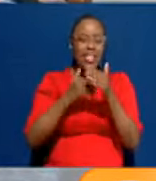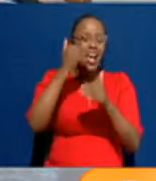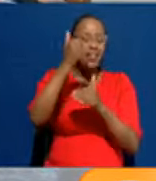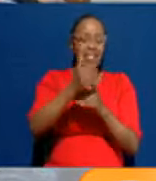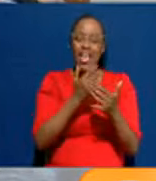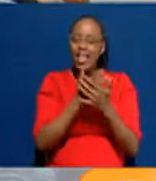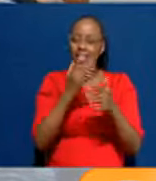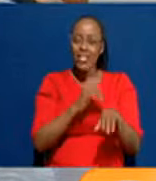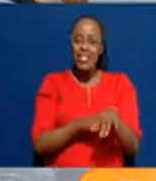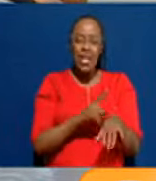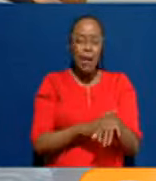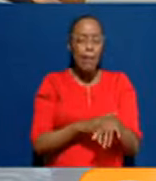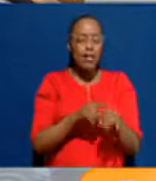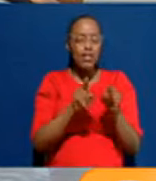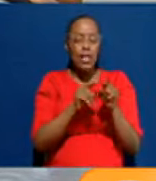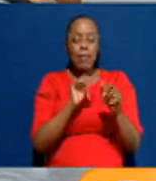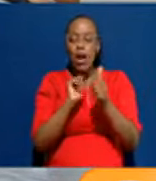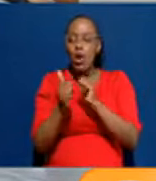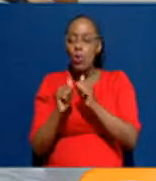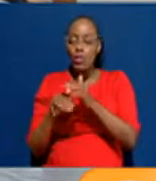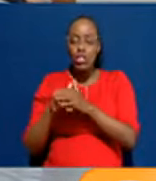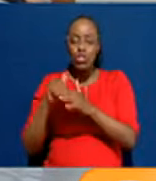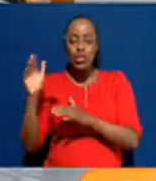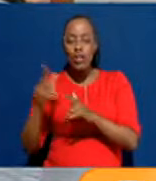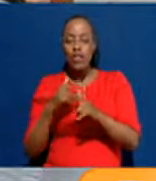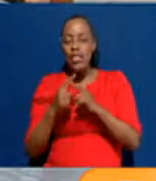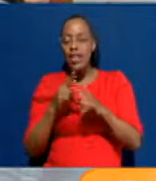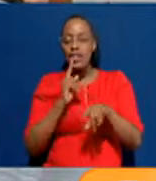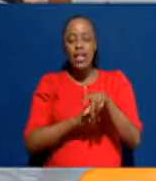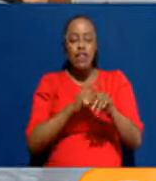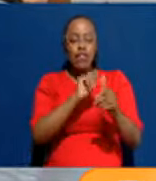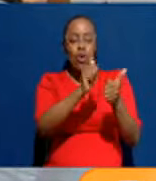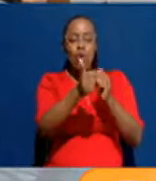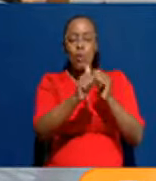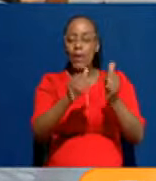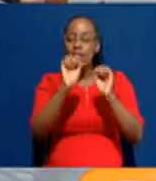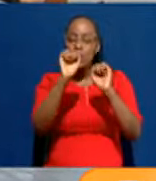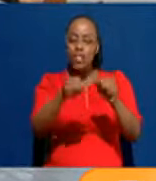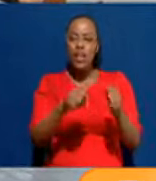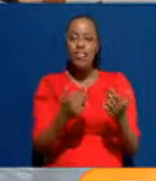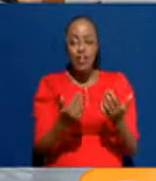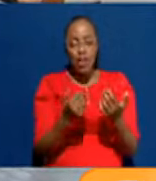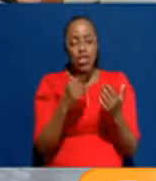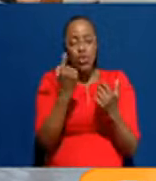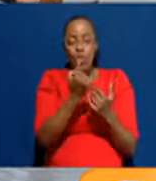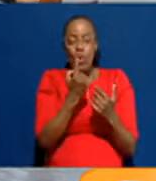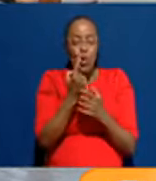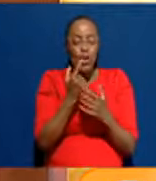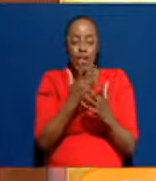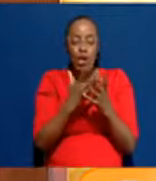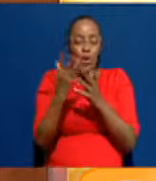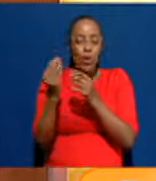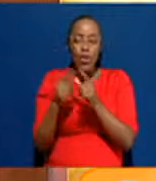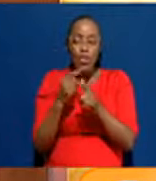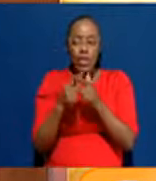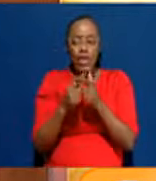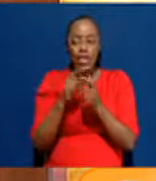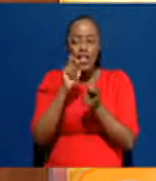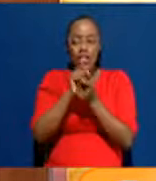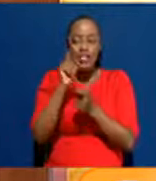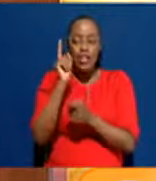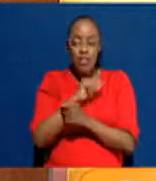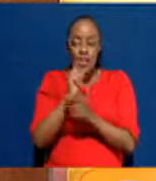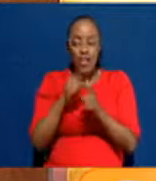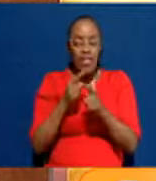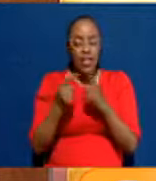race, out of competitions, in competition. So you just cope. Munaenda penye munafanya test. You